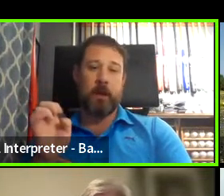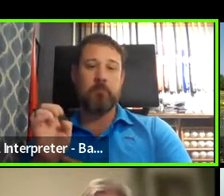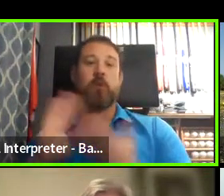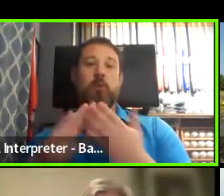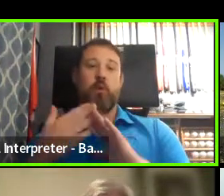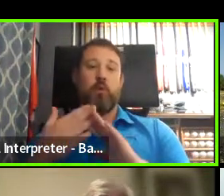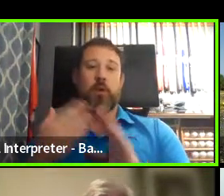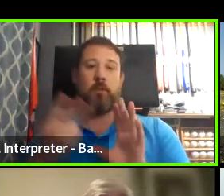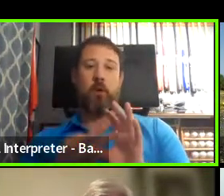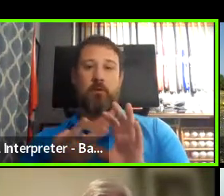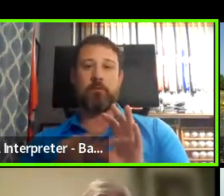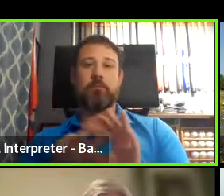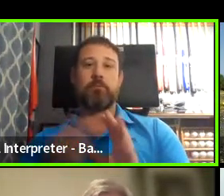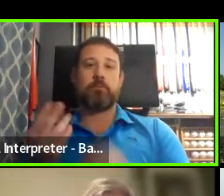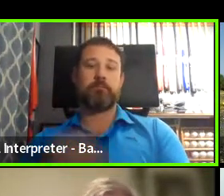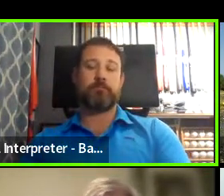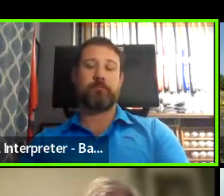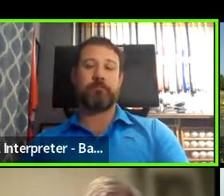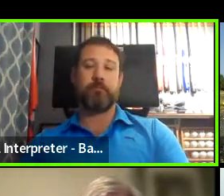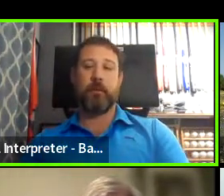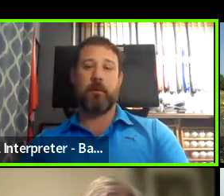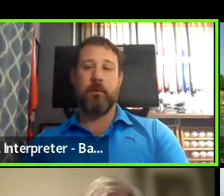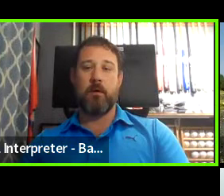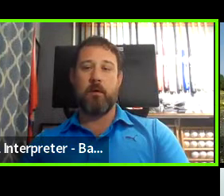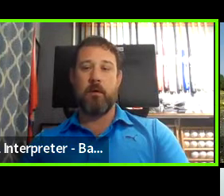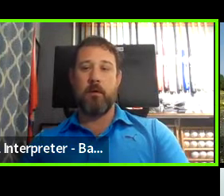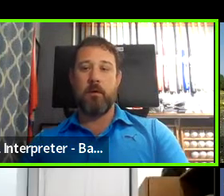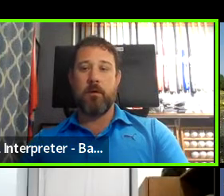So, Joan, please.